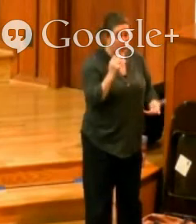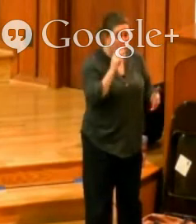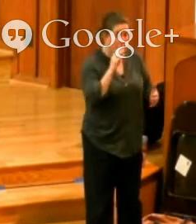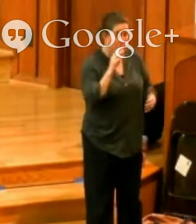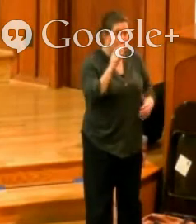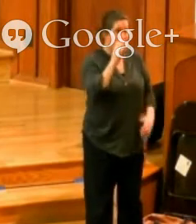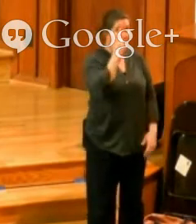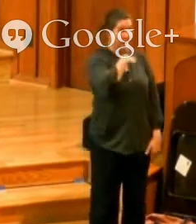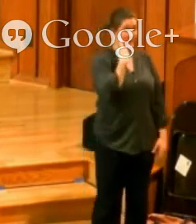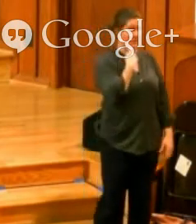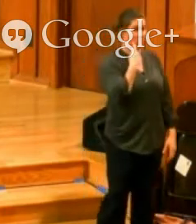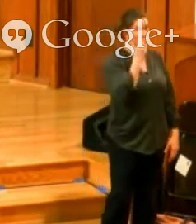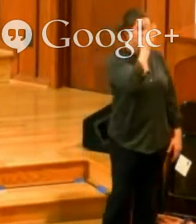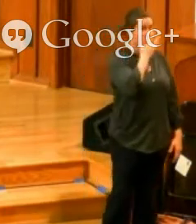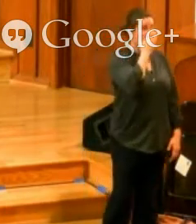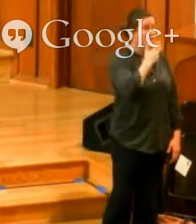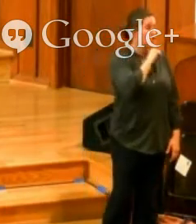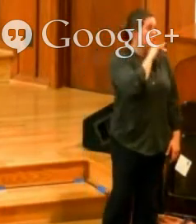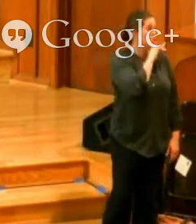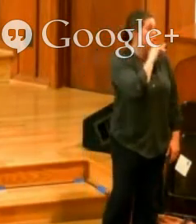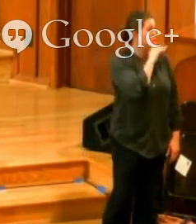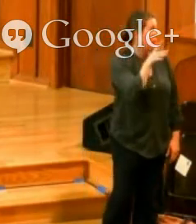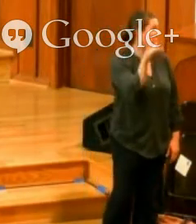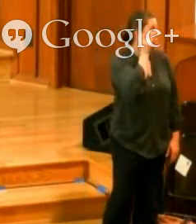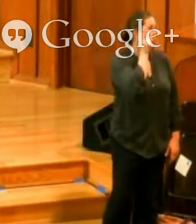mirror, what does the mirror do for us?